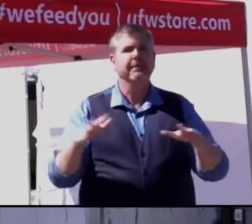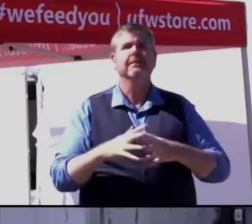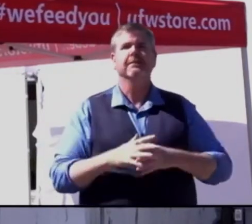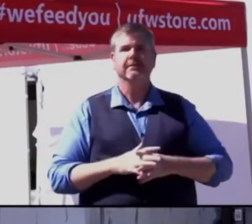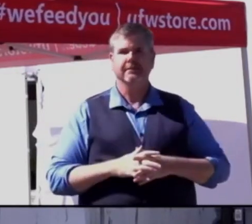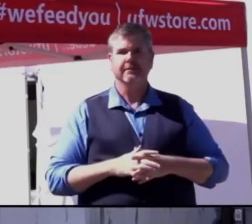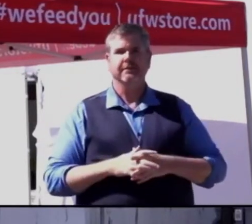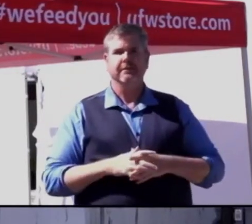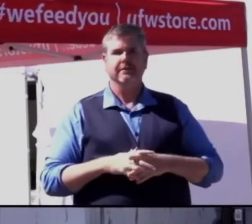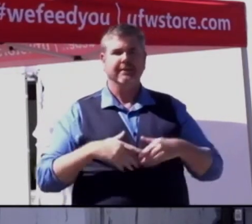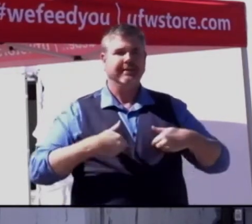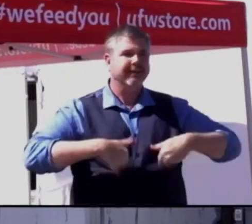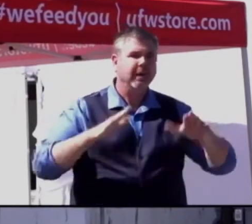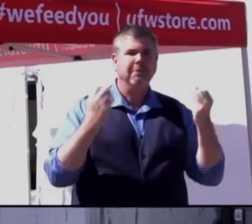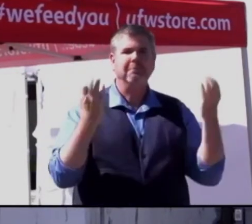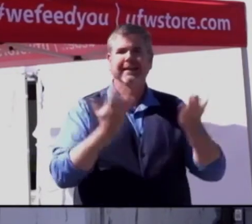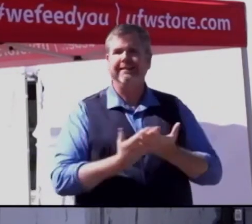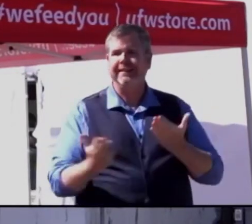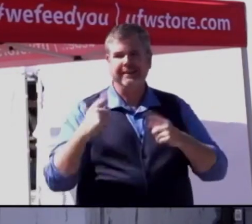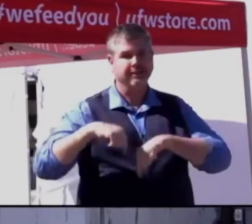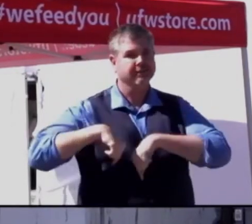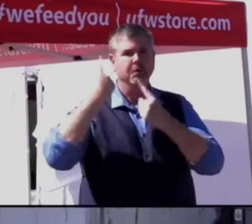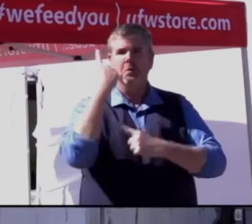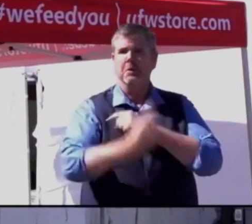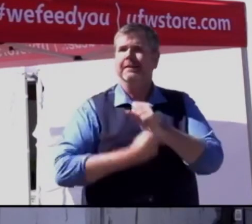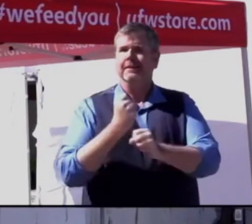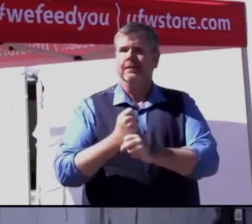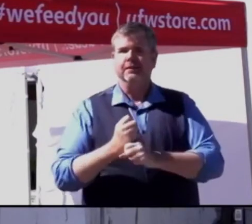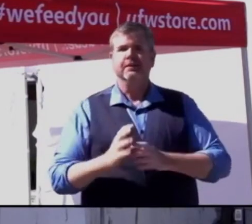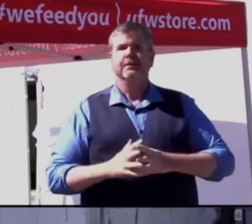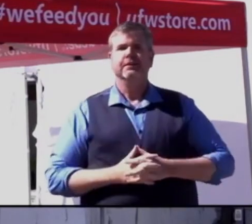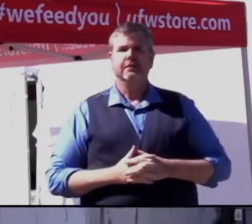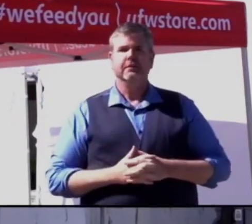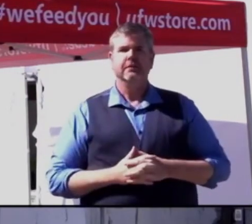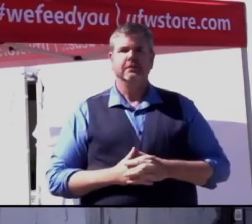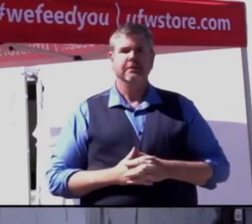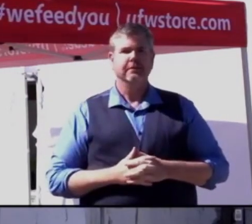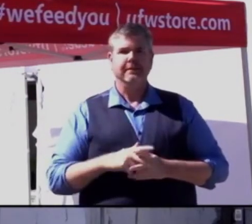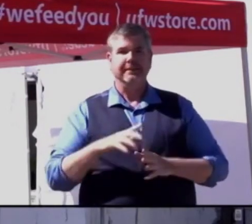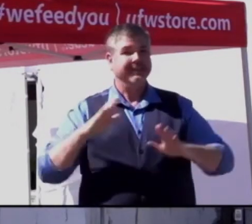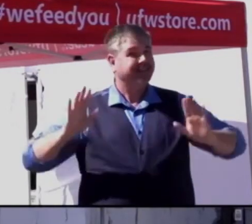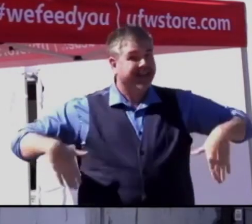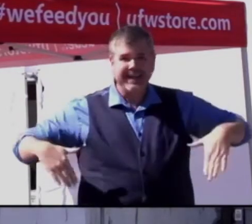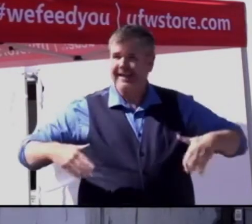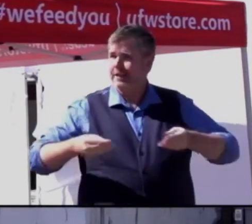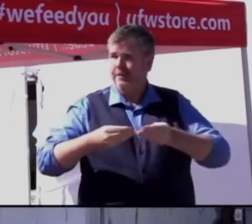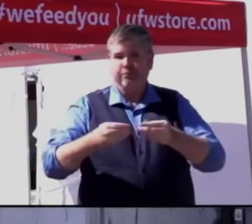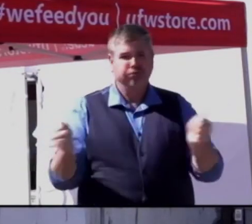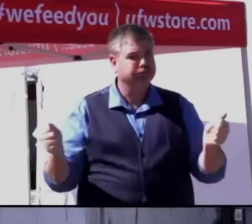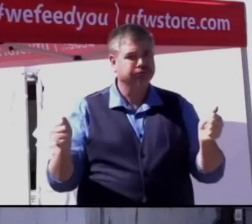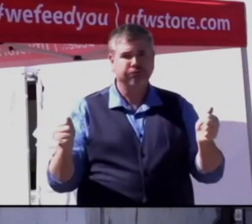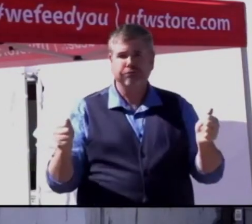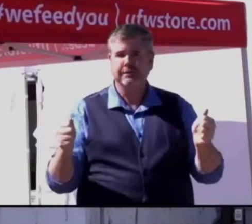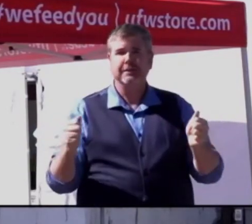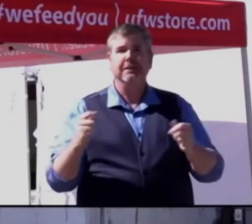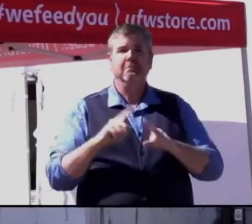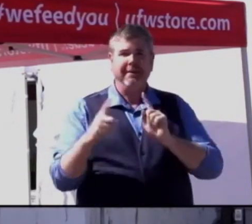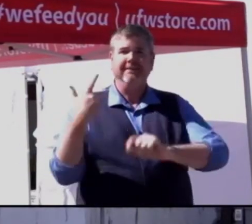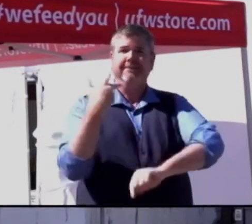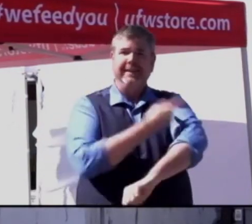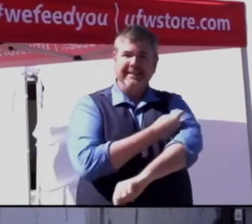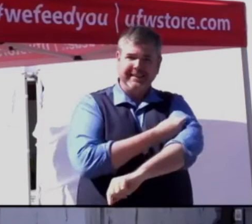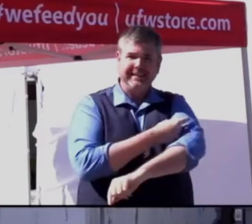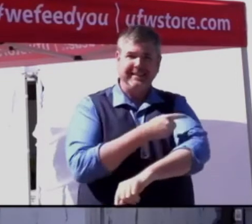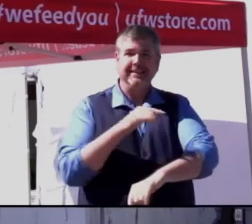sacrifices. We can't let up yet, but having these vaccines And as Dr. Marty said, now